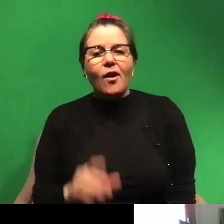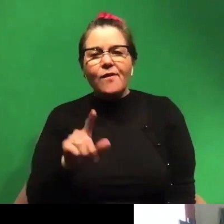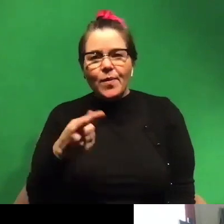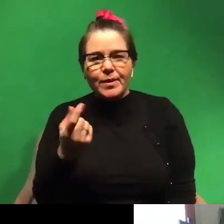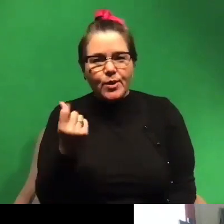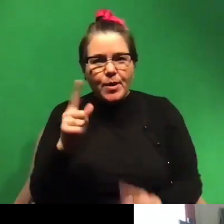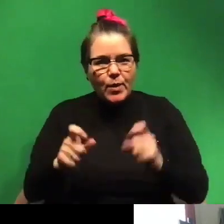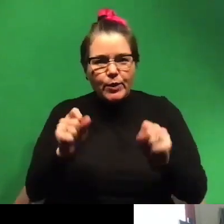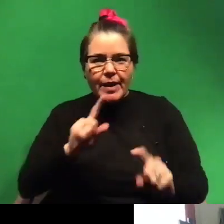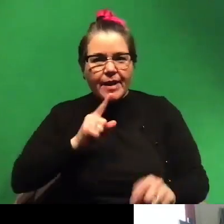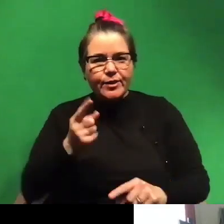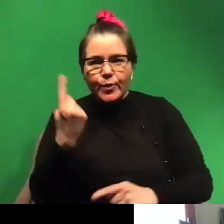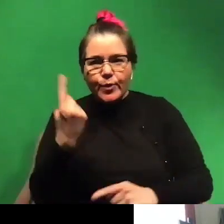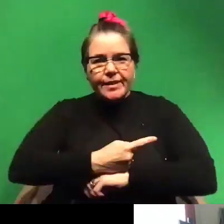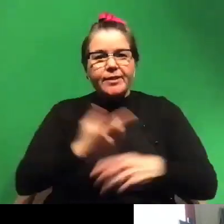you can answer in a day.